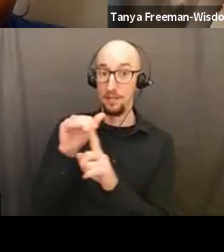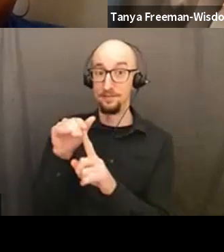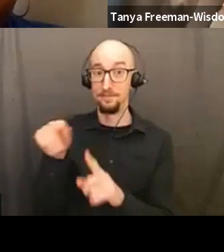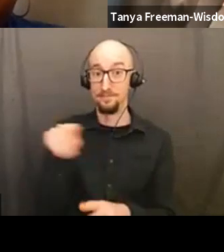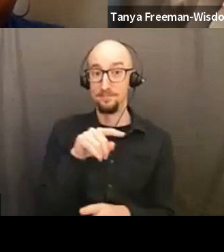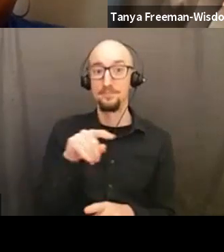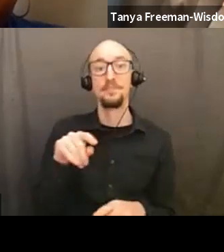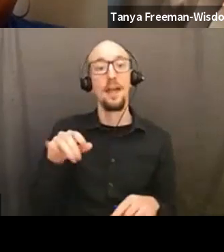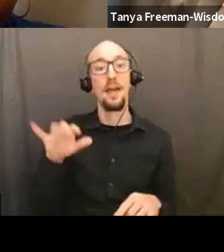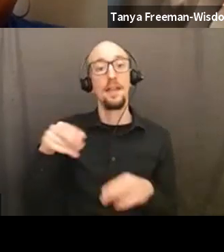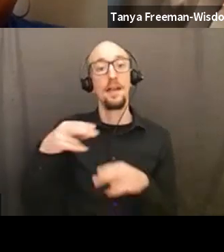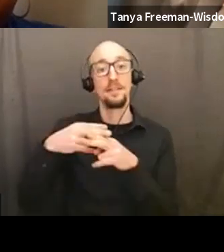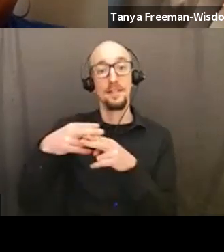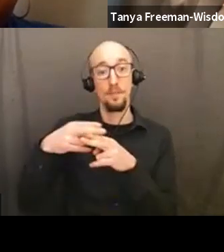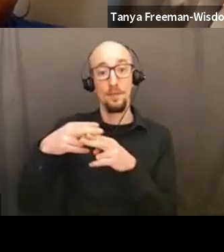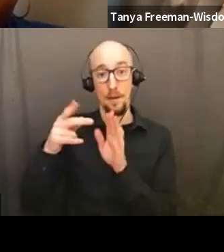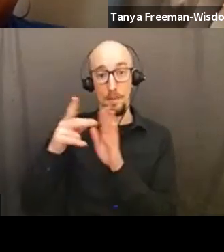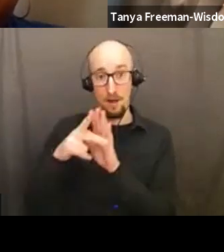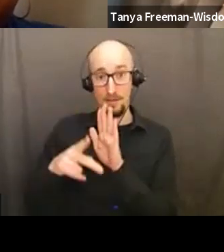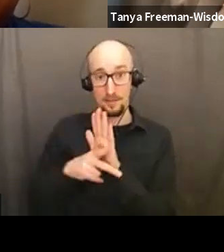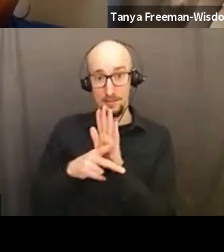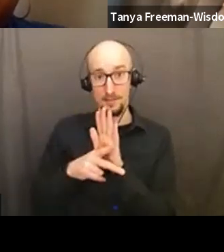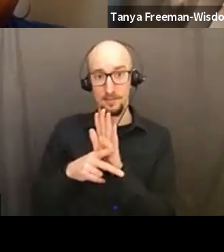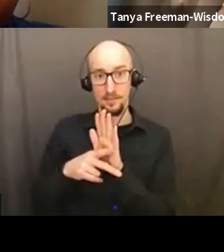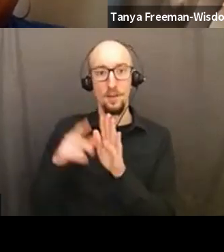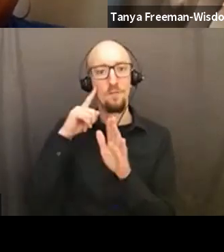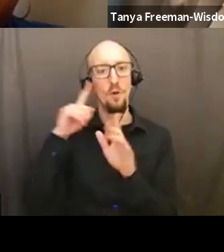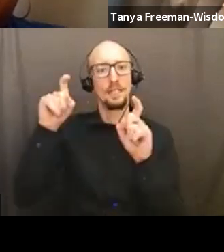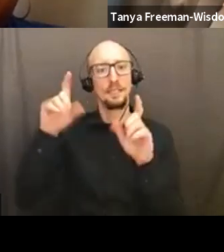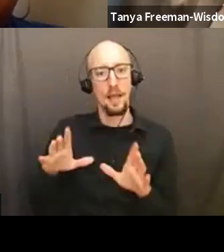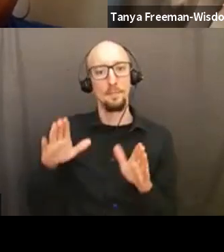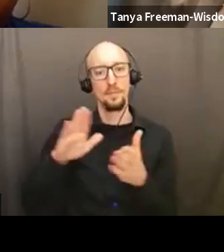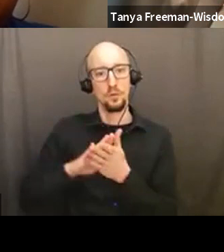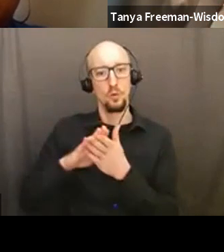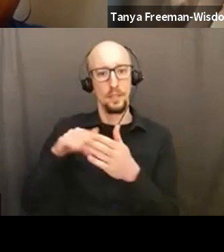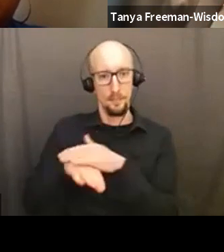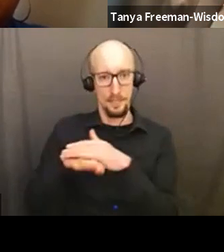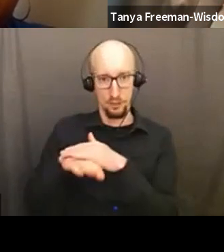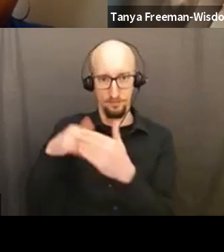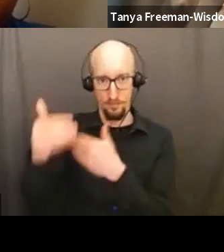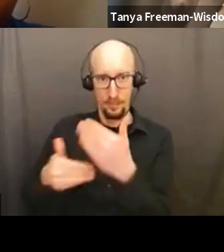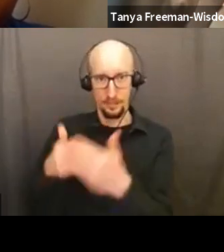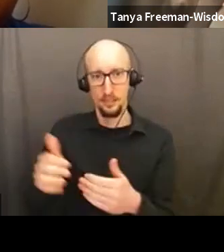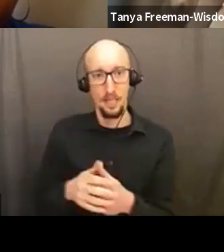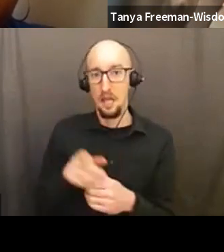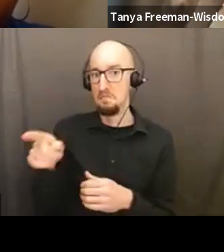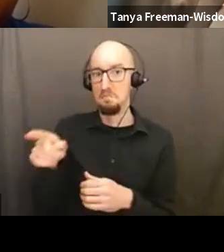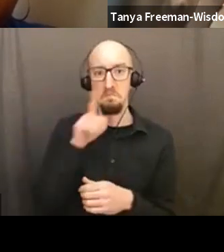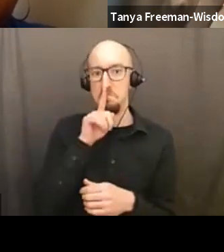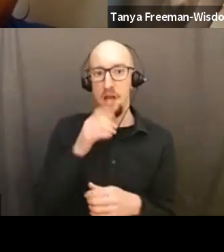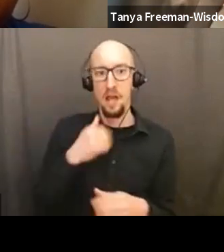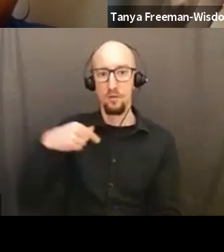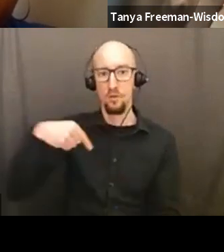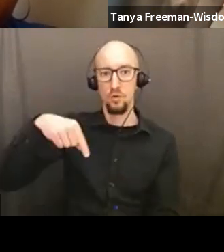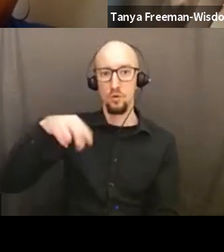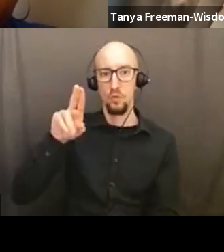the temporary policy for exam school admissions does not have a quota with respect